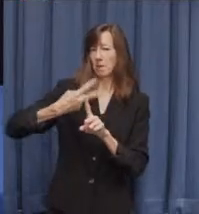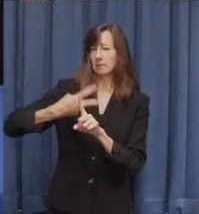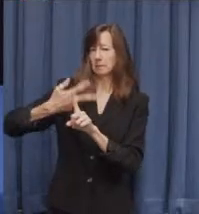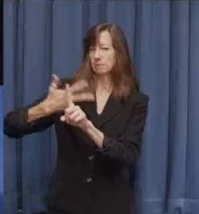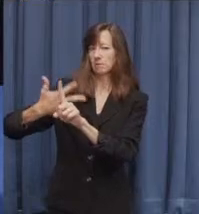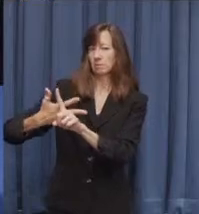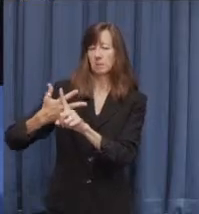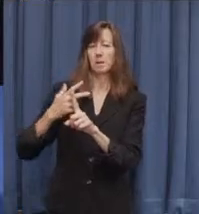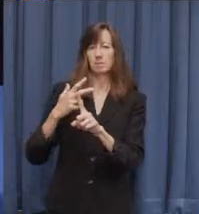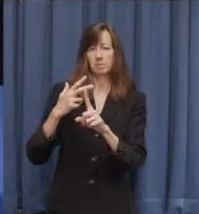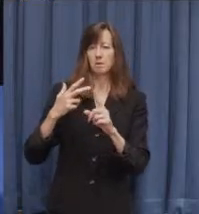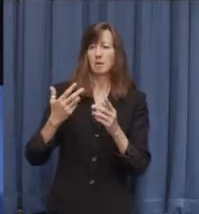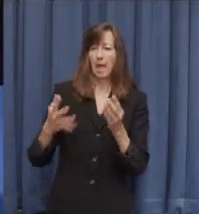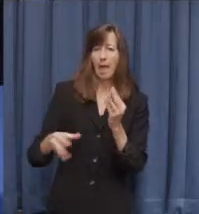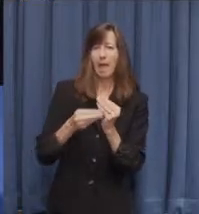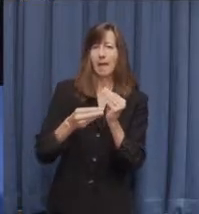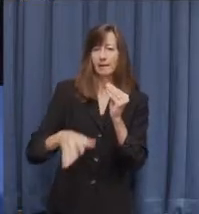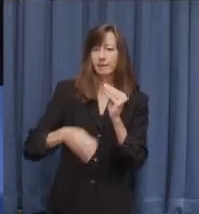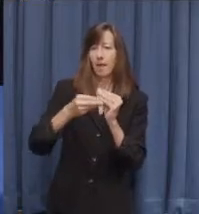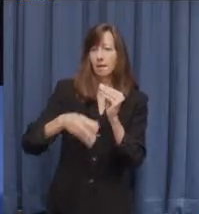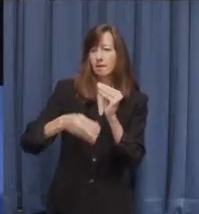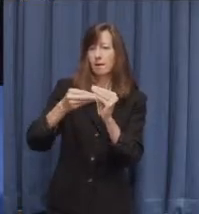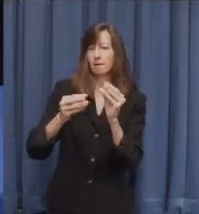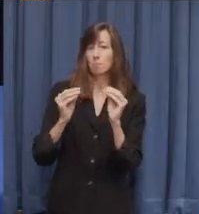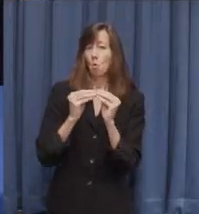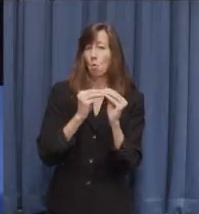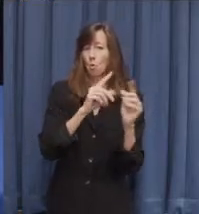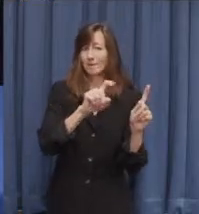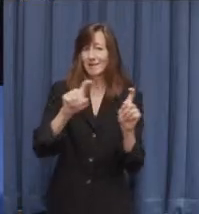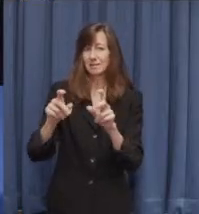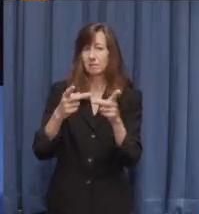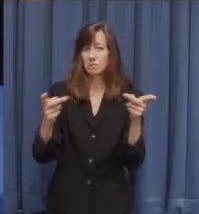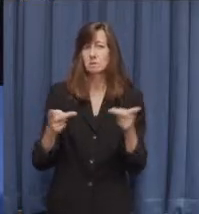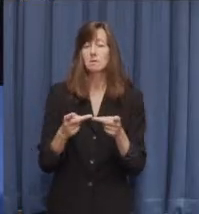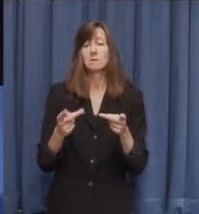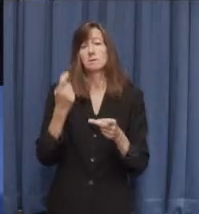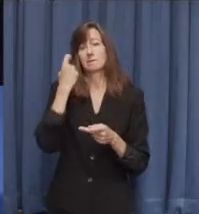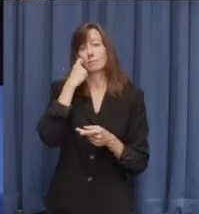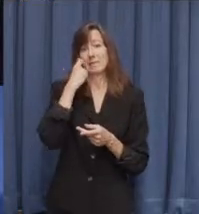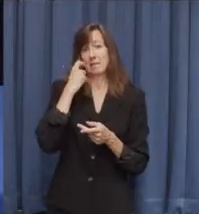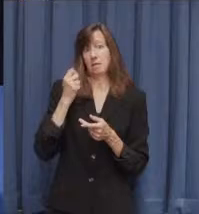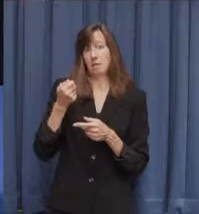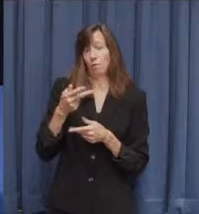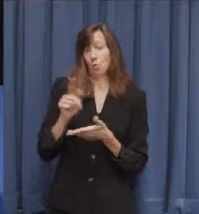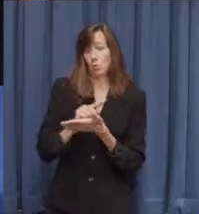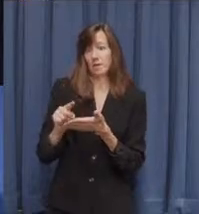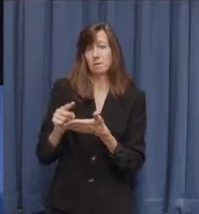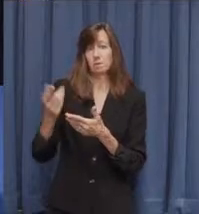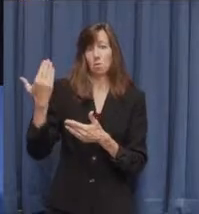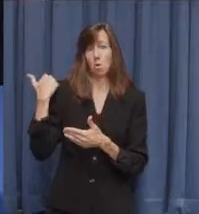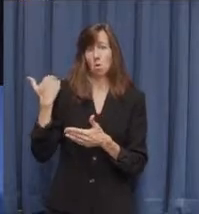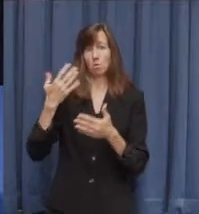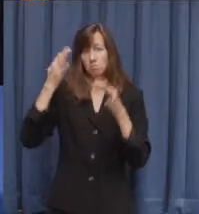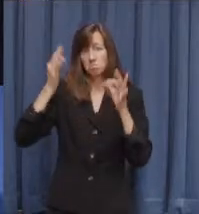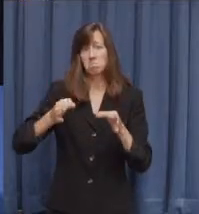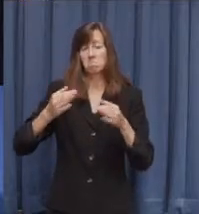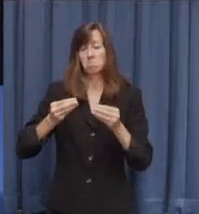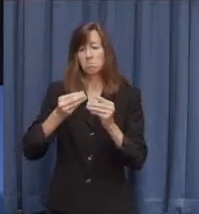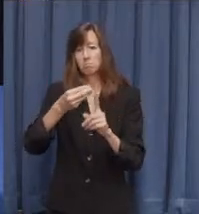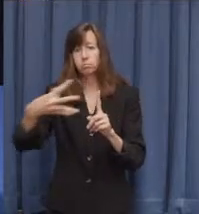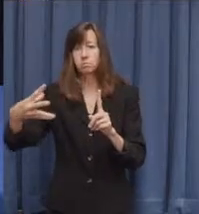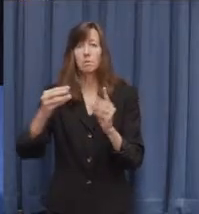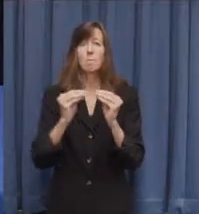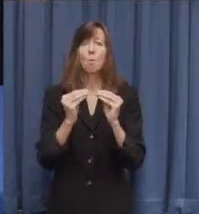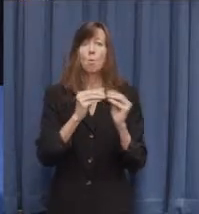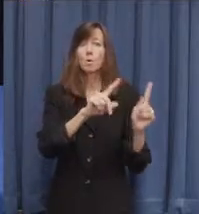But in the last few weeks, we've actually expanded the number of different places and ways and locations that residents